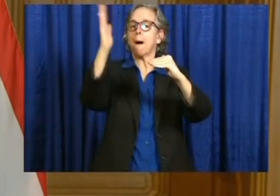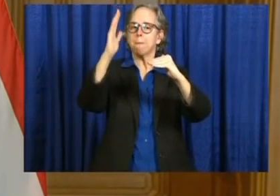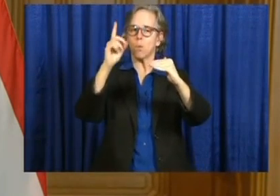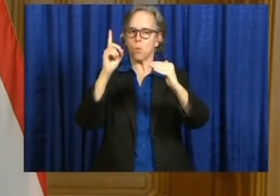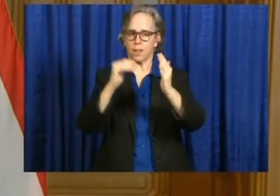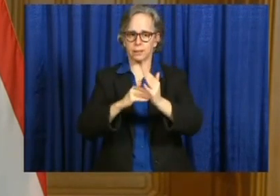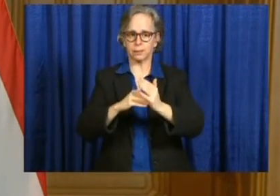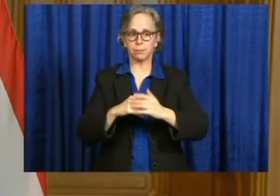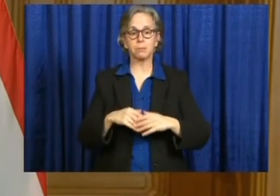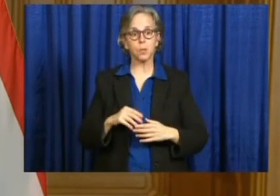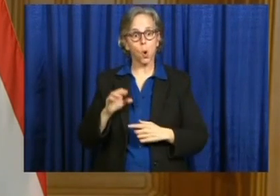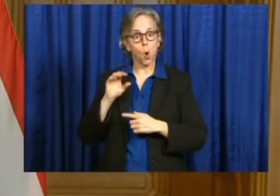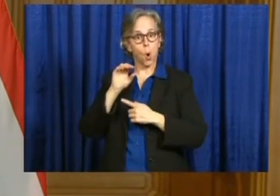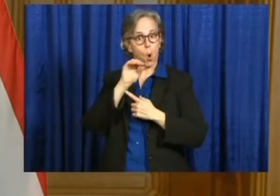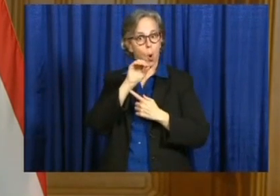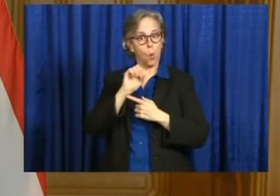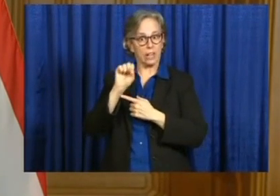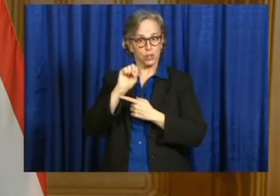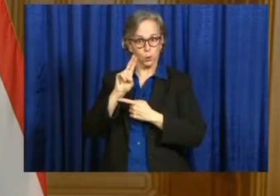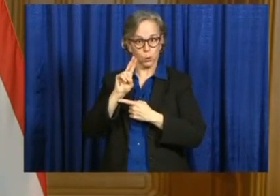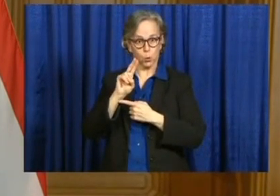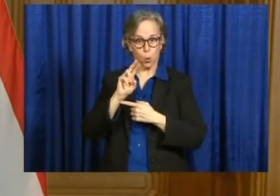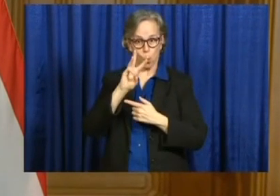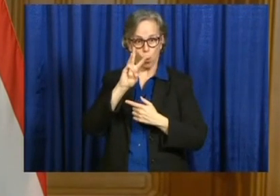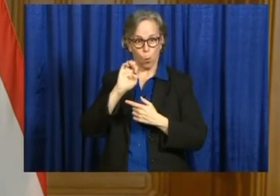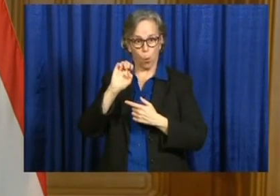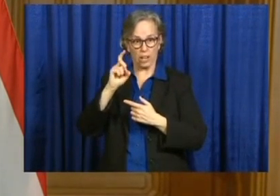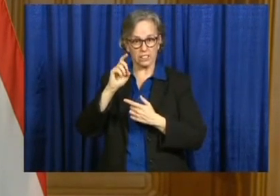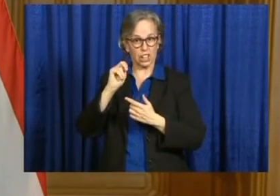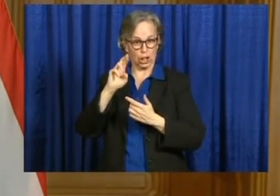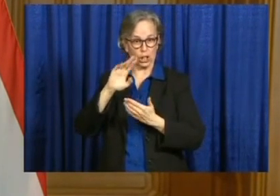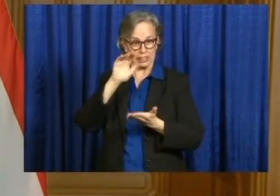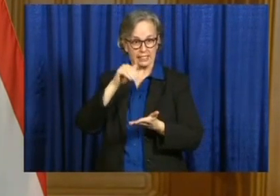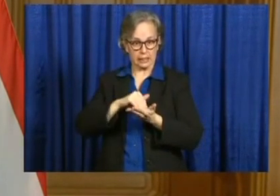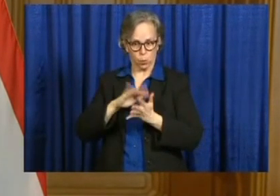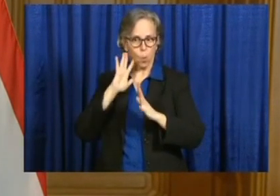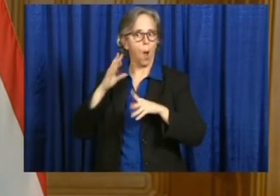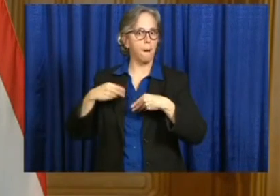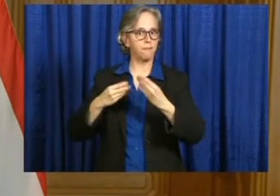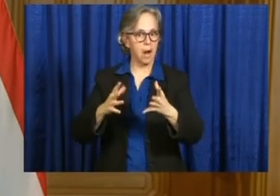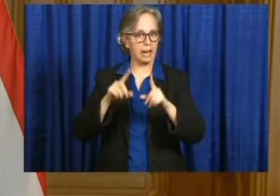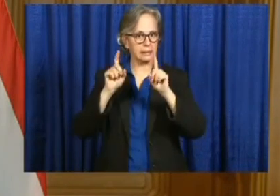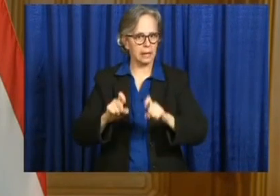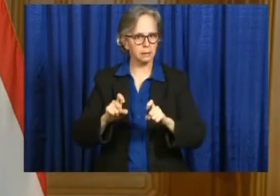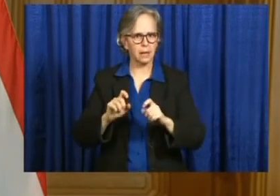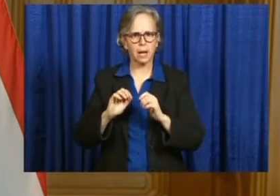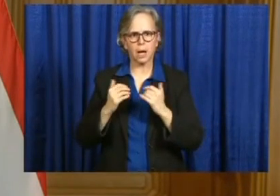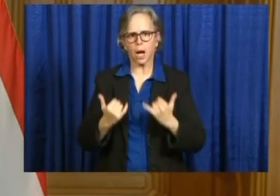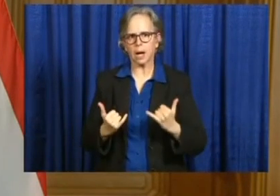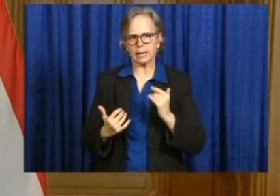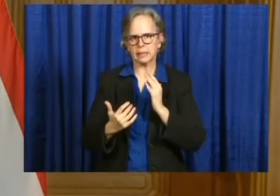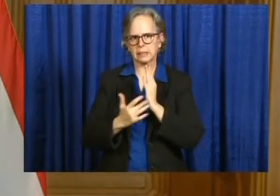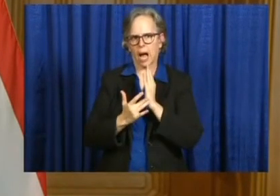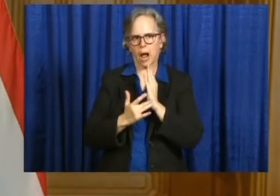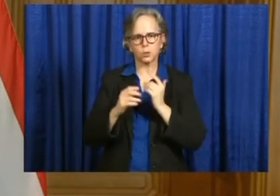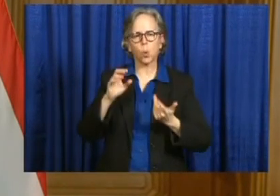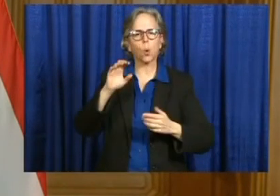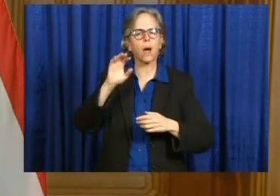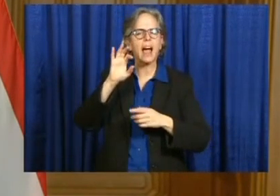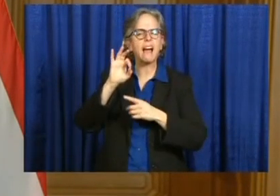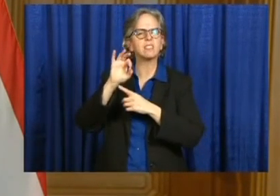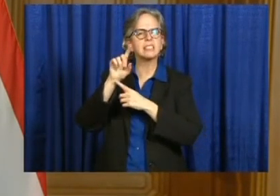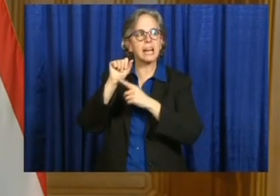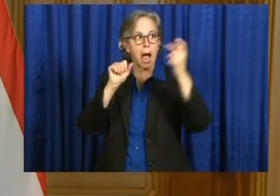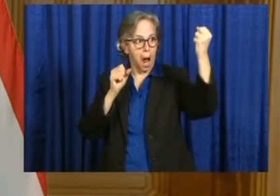Medical Center will administer the new test under its existing FDA certification permits. Since March 14th,